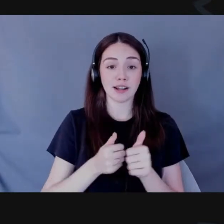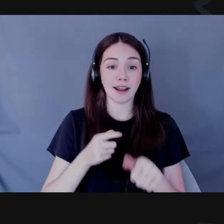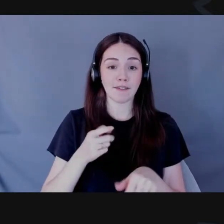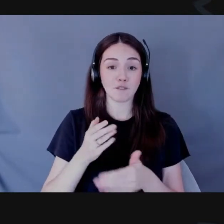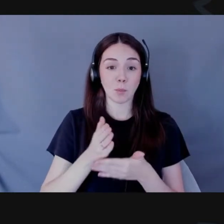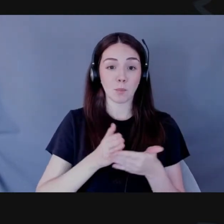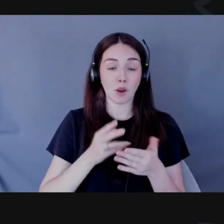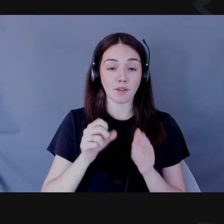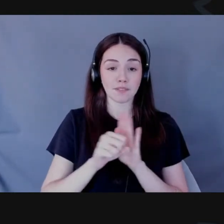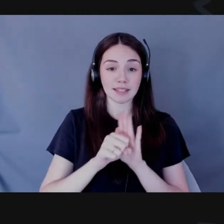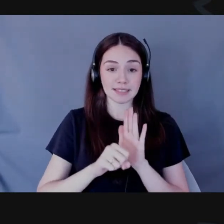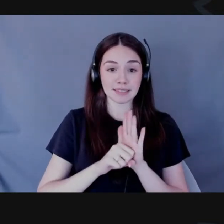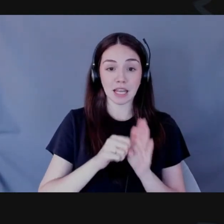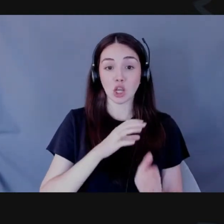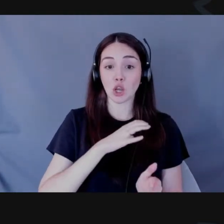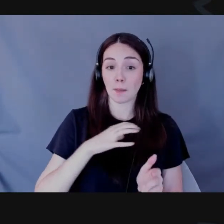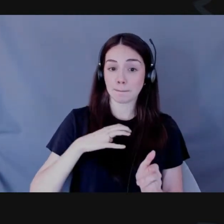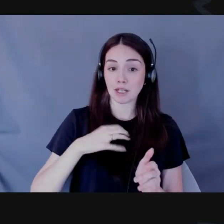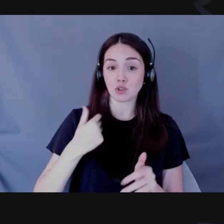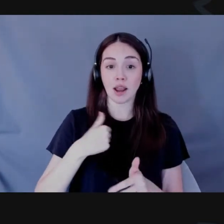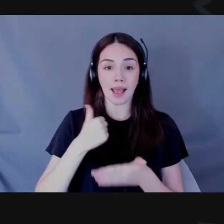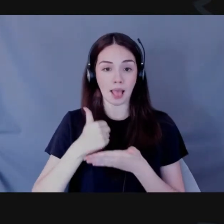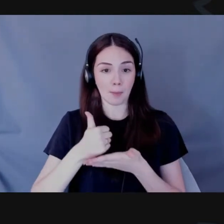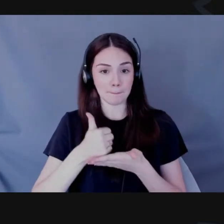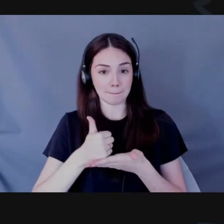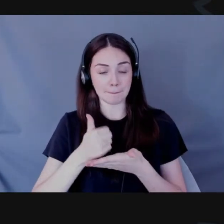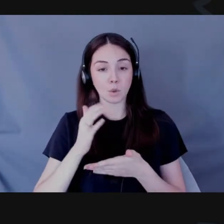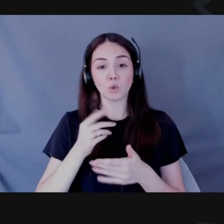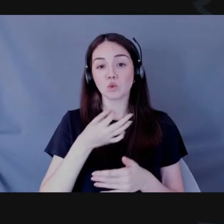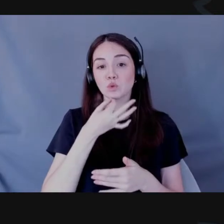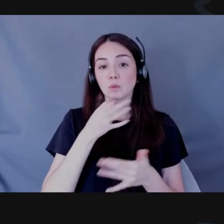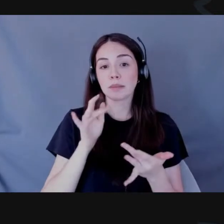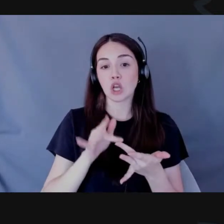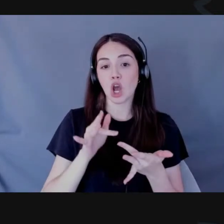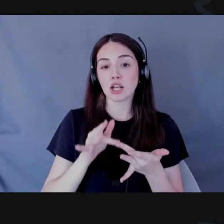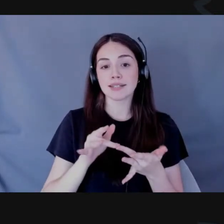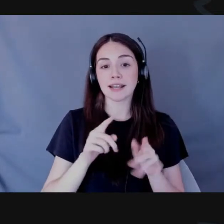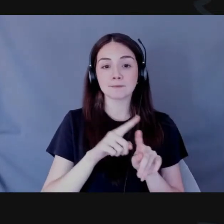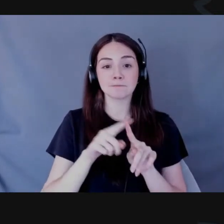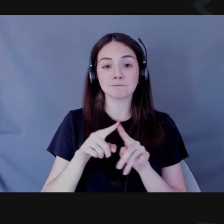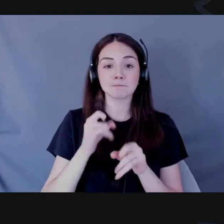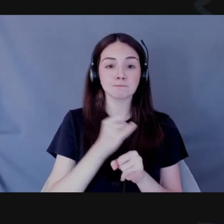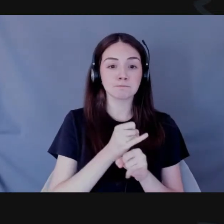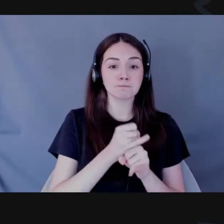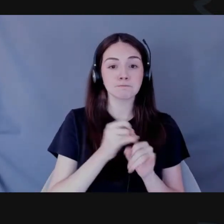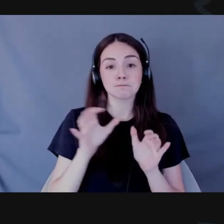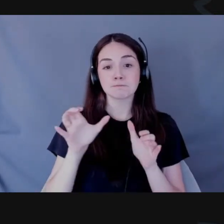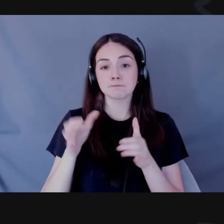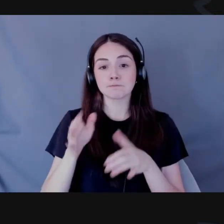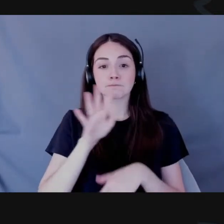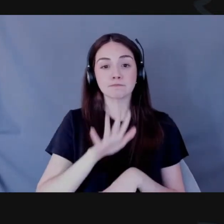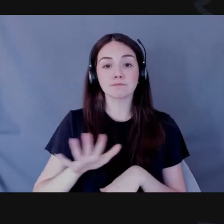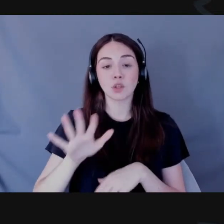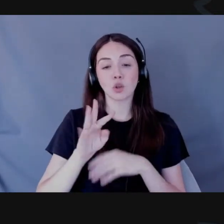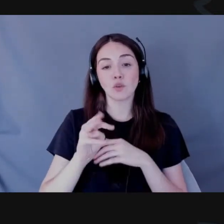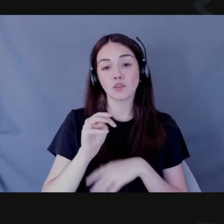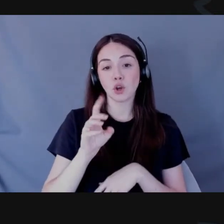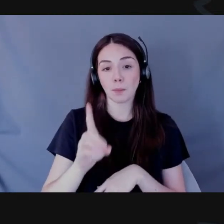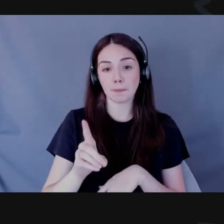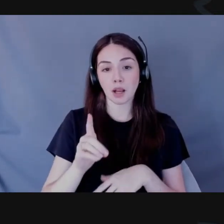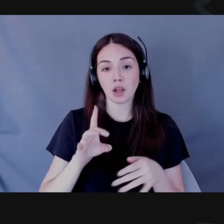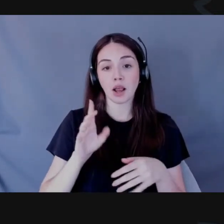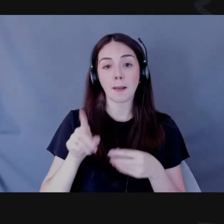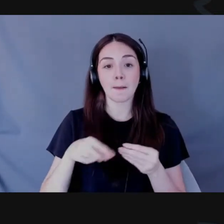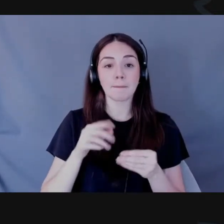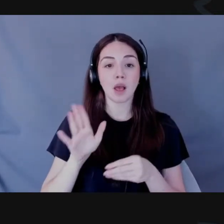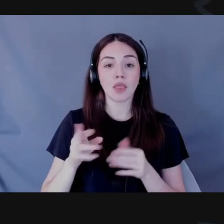Commission, with our assistance, will soon be contacting institutions and groups all over Maryland about their role